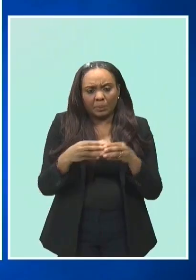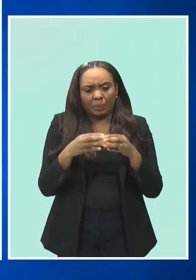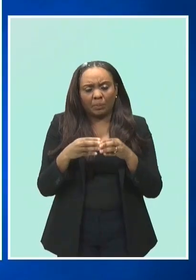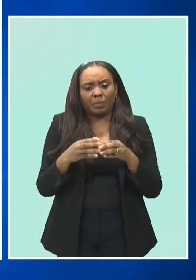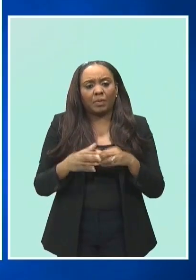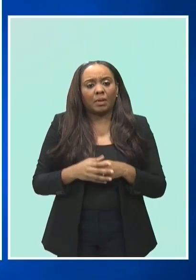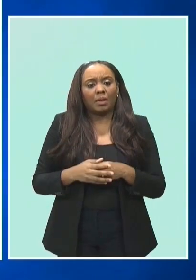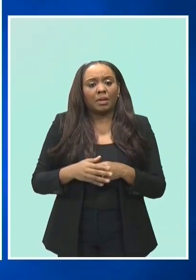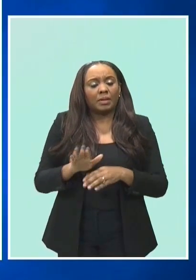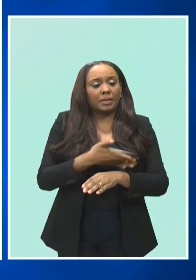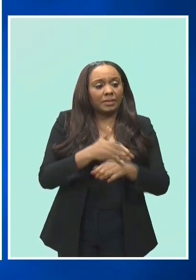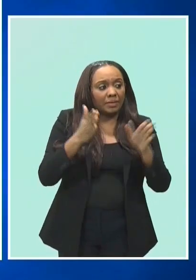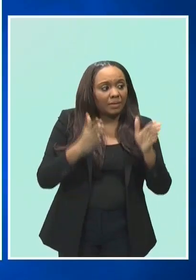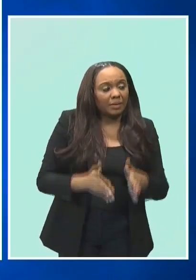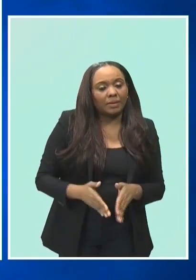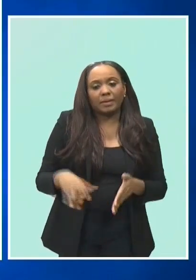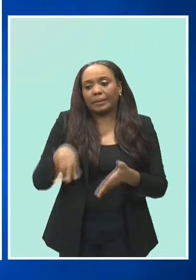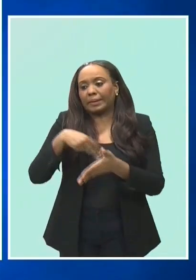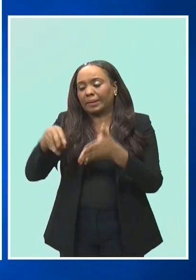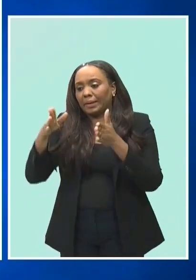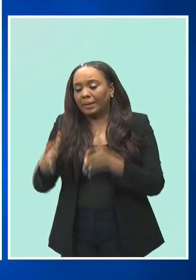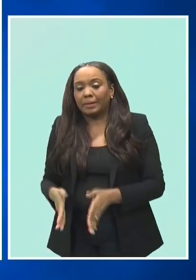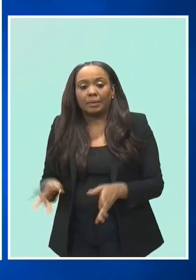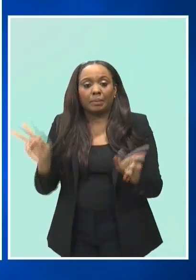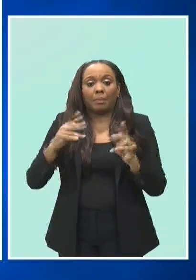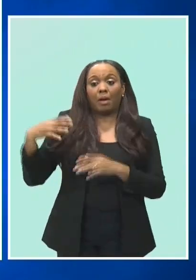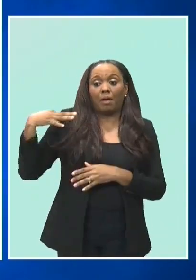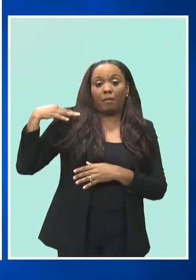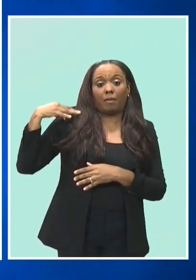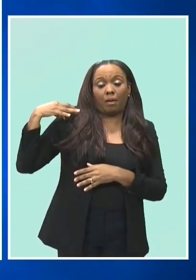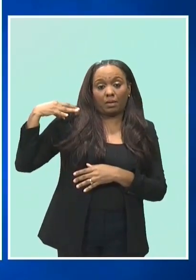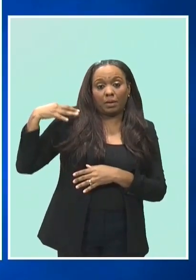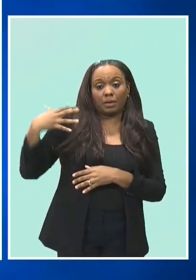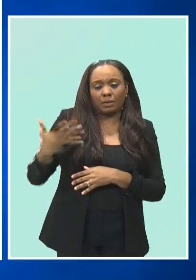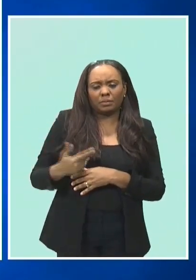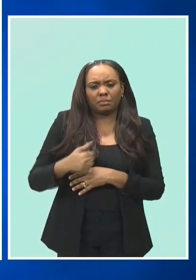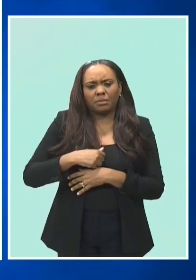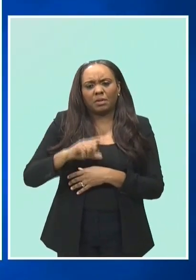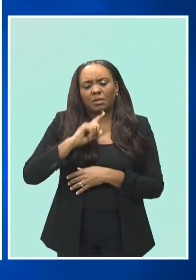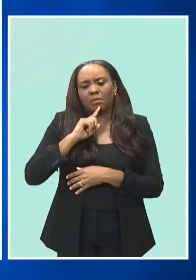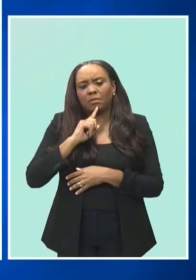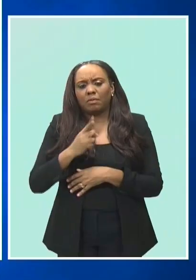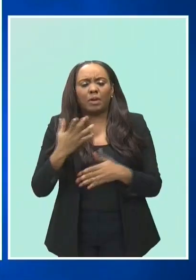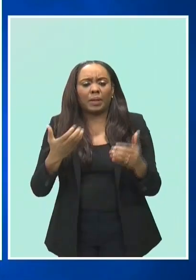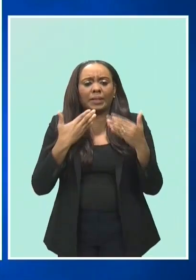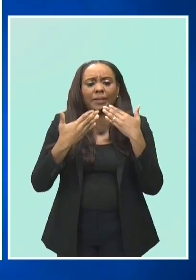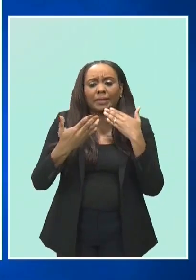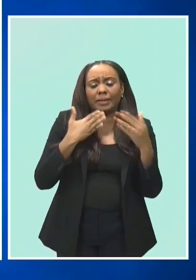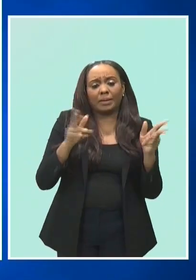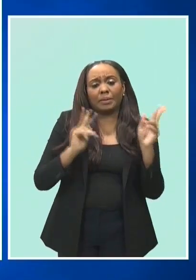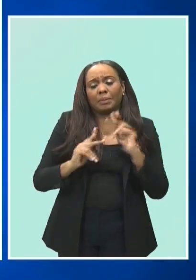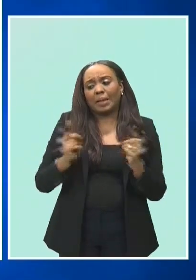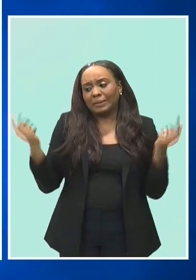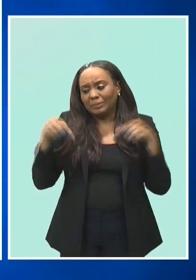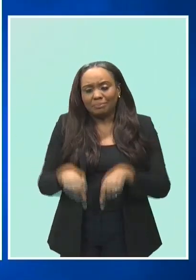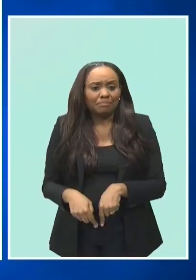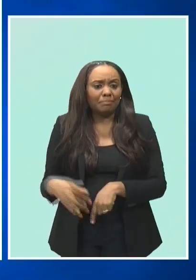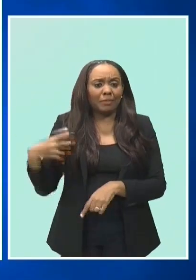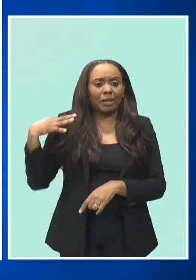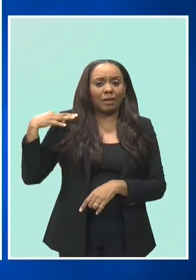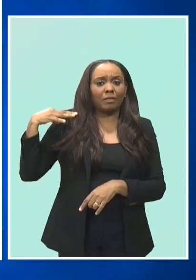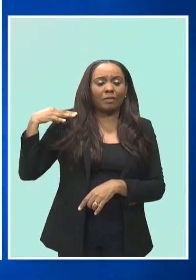of Barbados, the volunteers. You know, I really need to thank